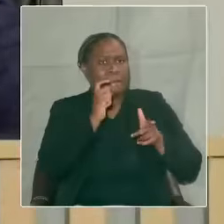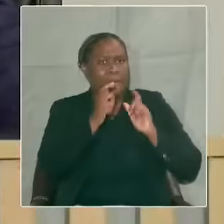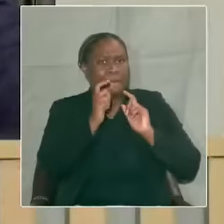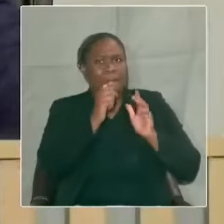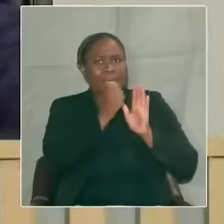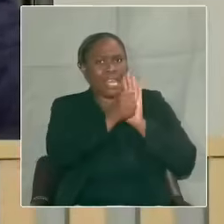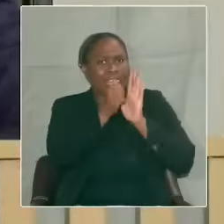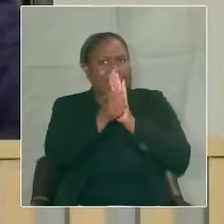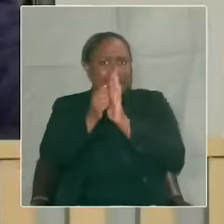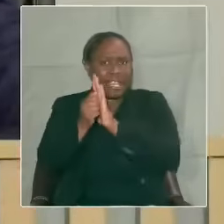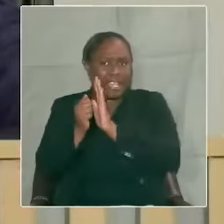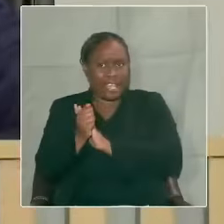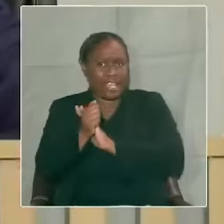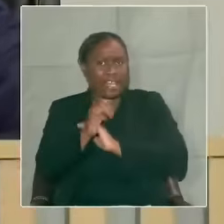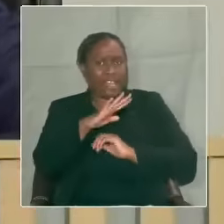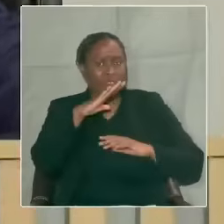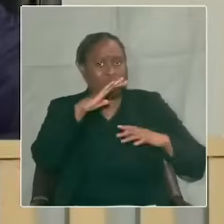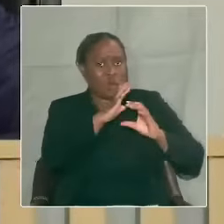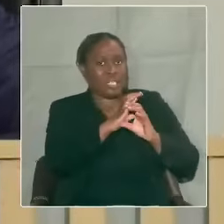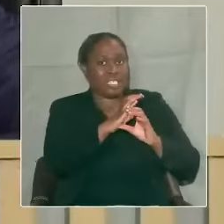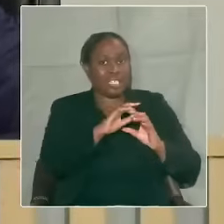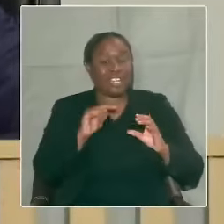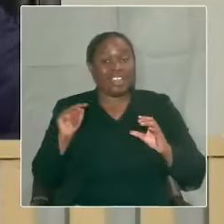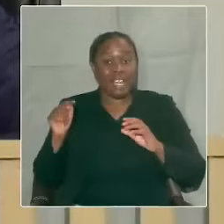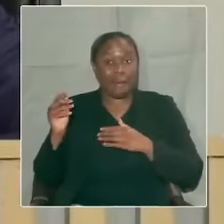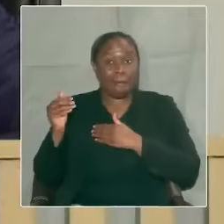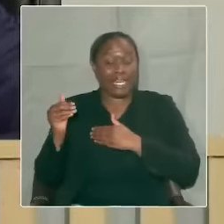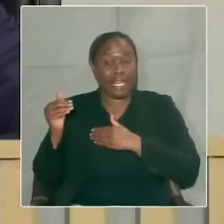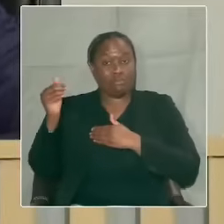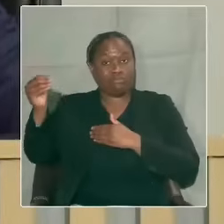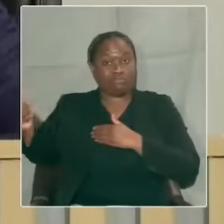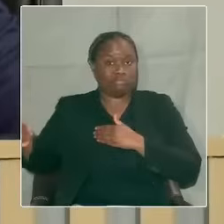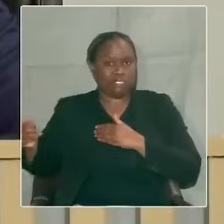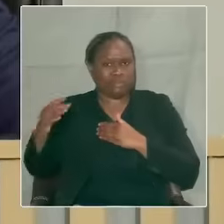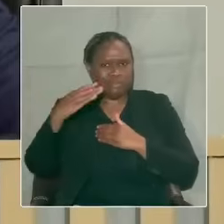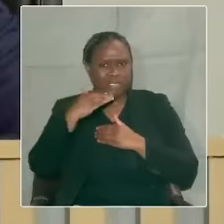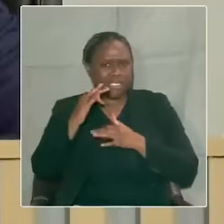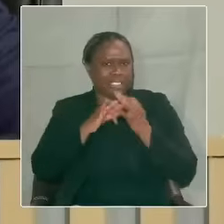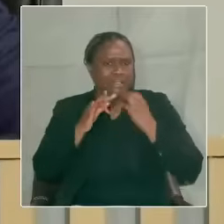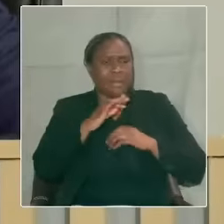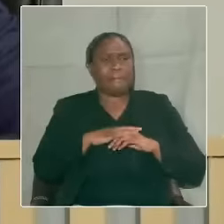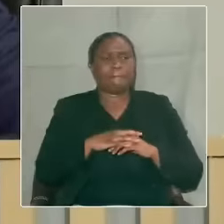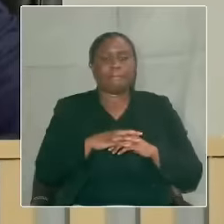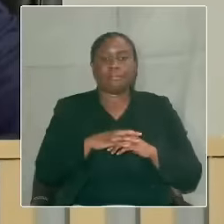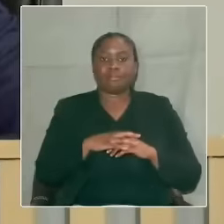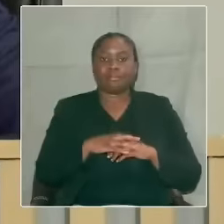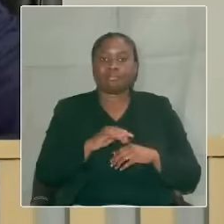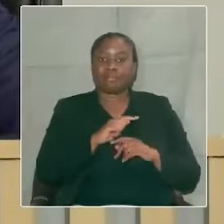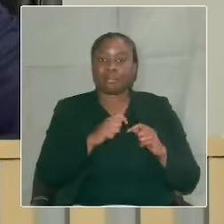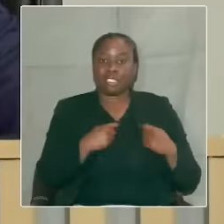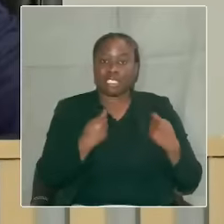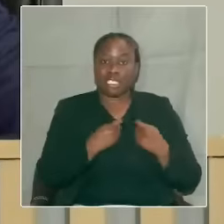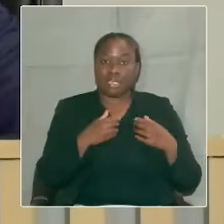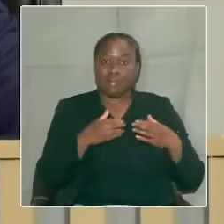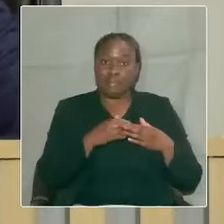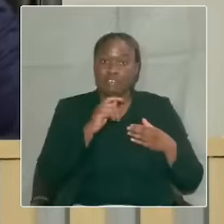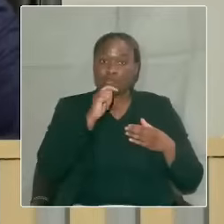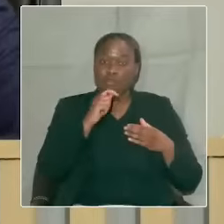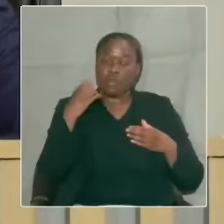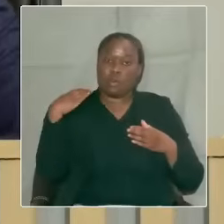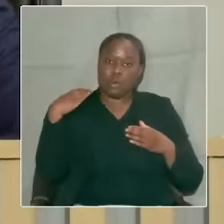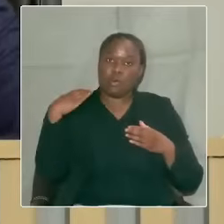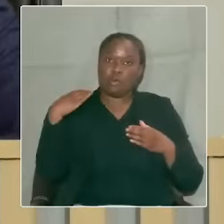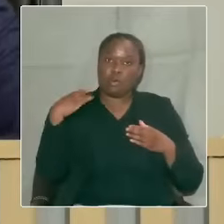Thanks, Commissioners. Although initially the team was mandated to work in KwaZulu-Natal,